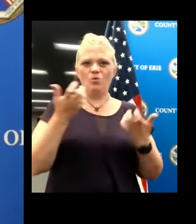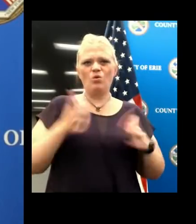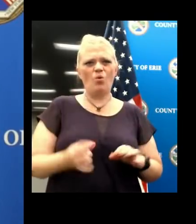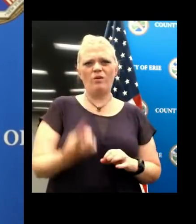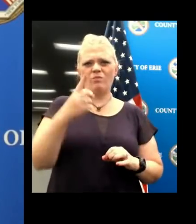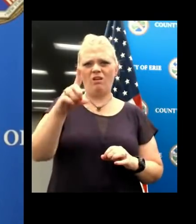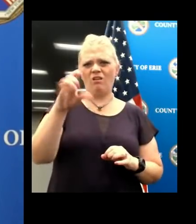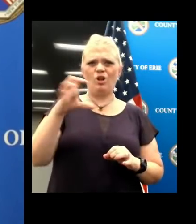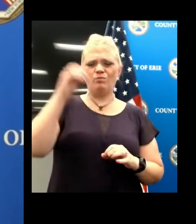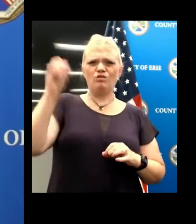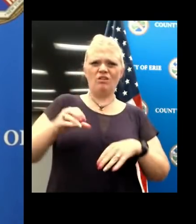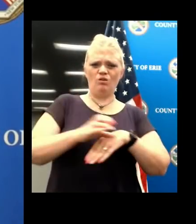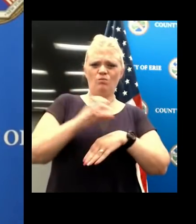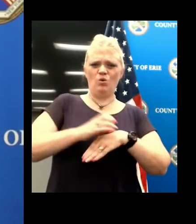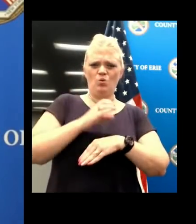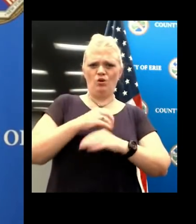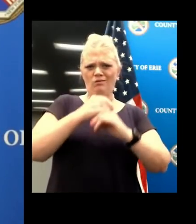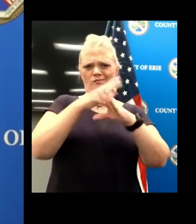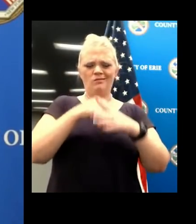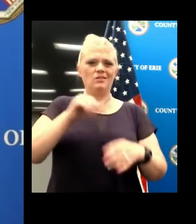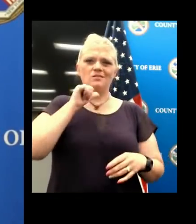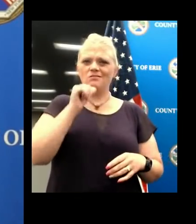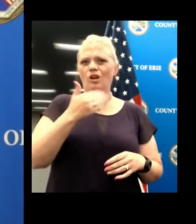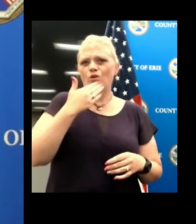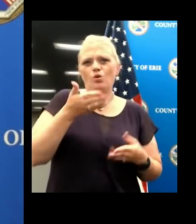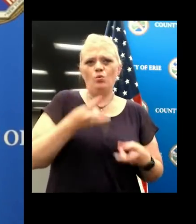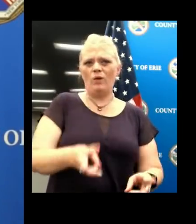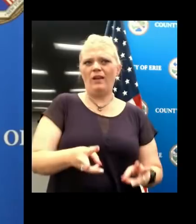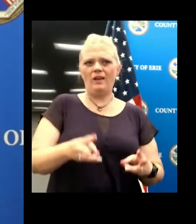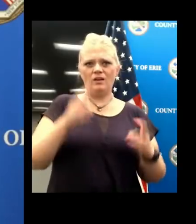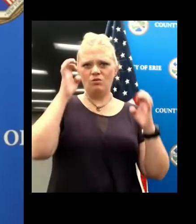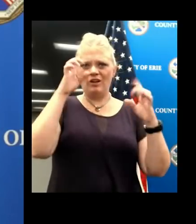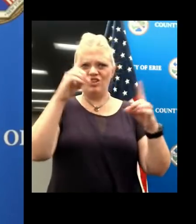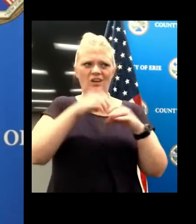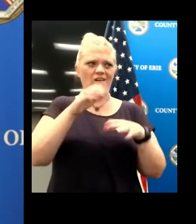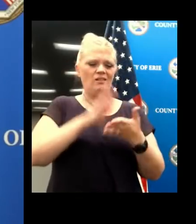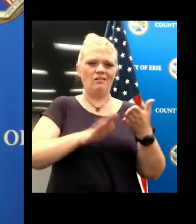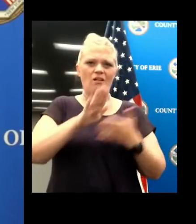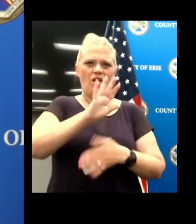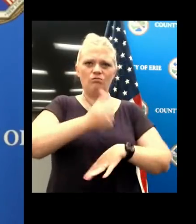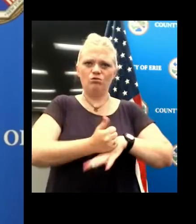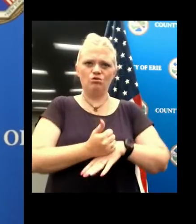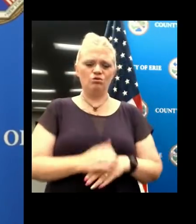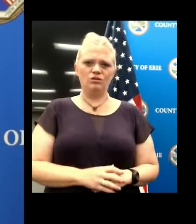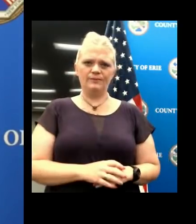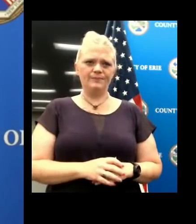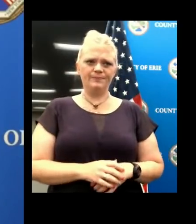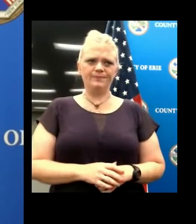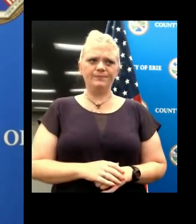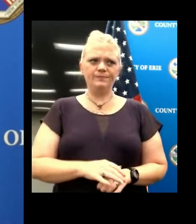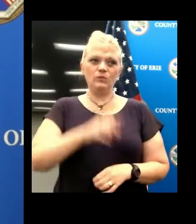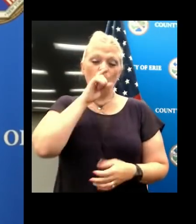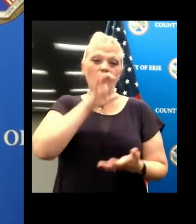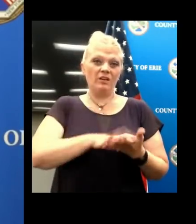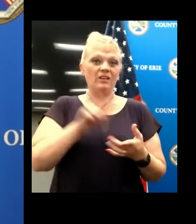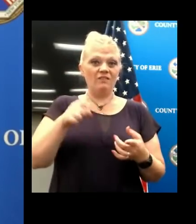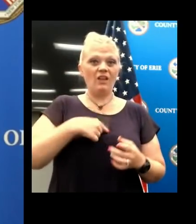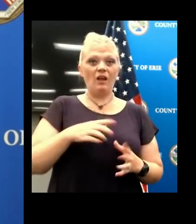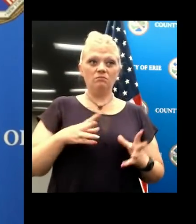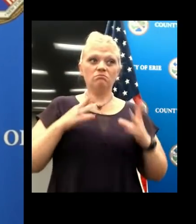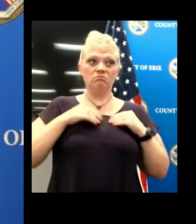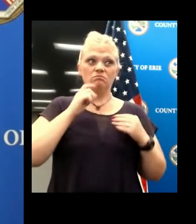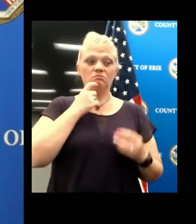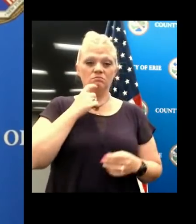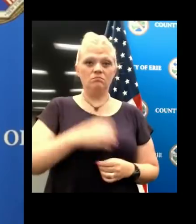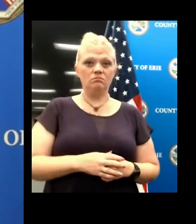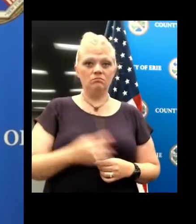virtual. They understand that that is not a good way to educate students in a college setting. So I believe they are taking it very seriously.